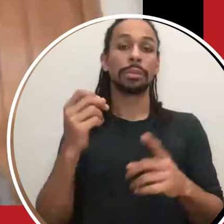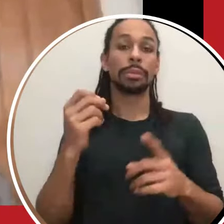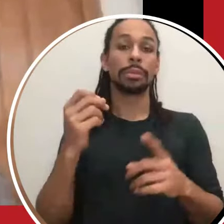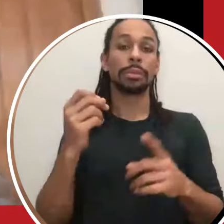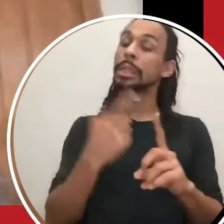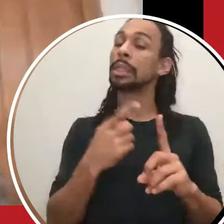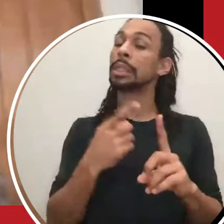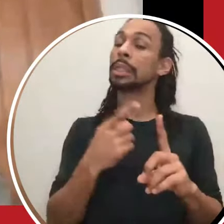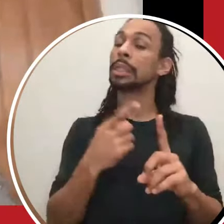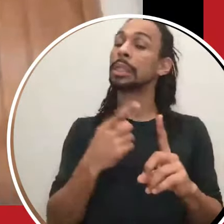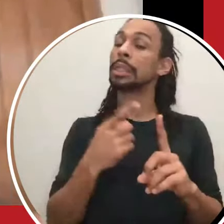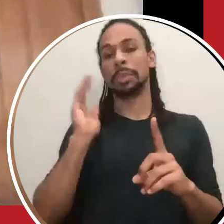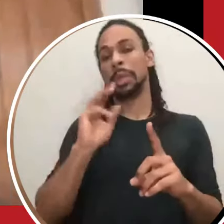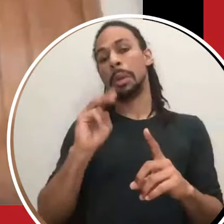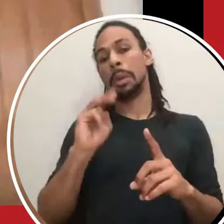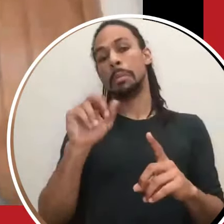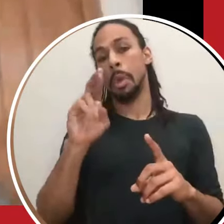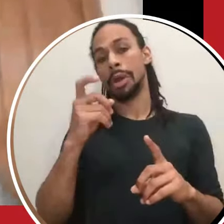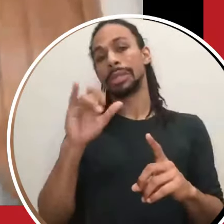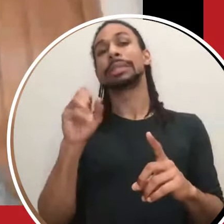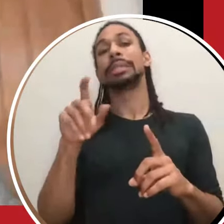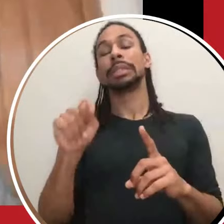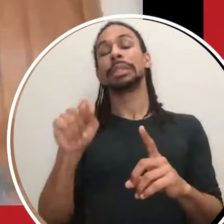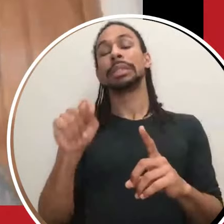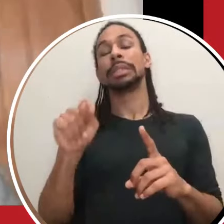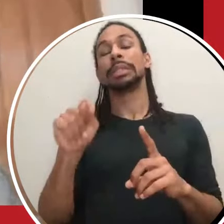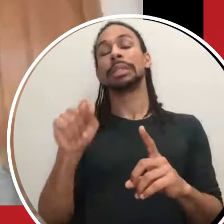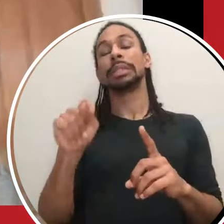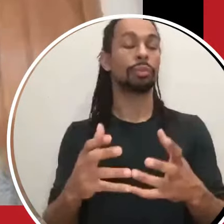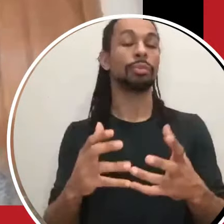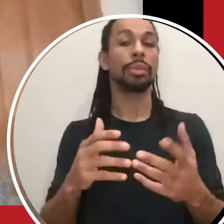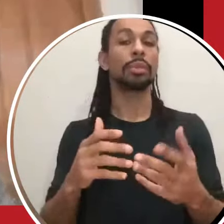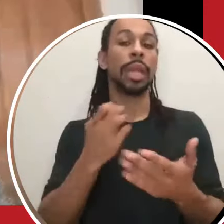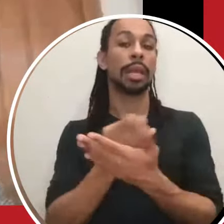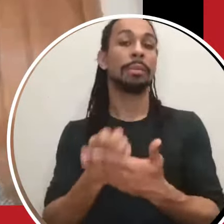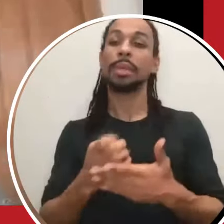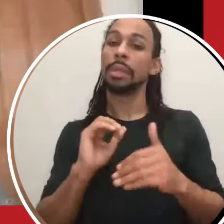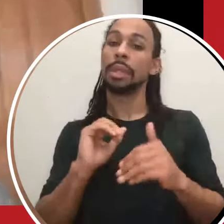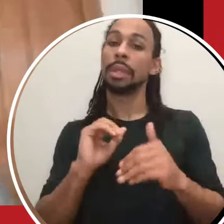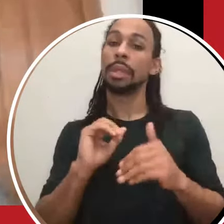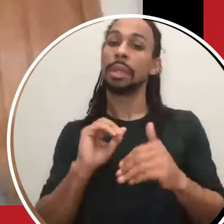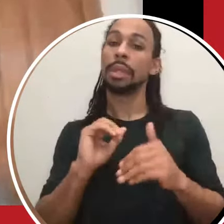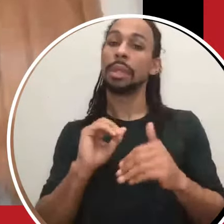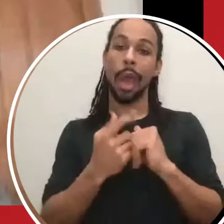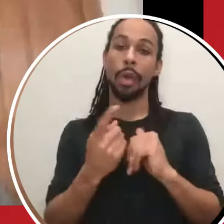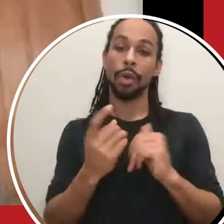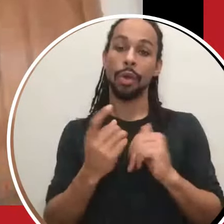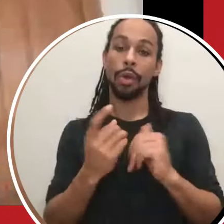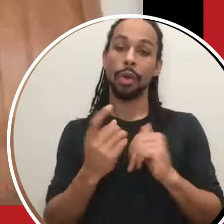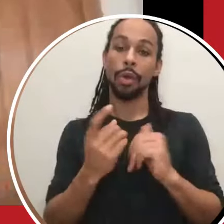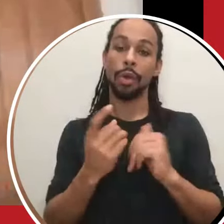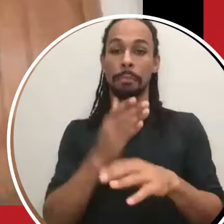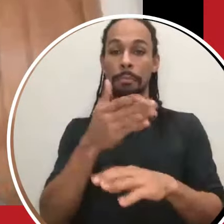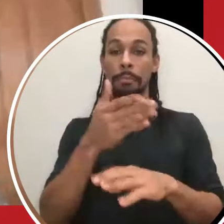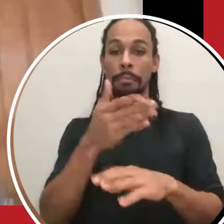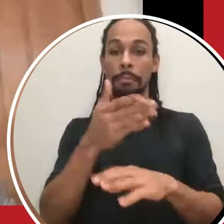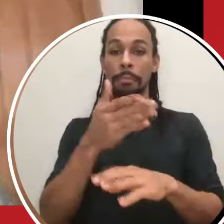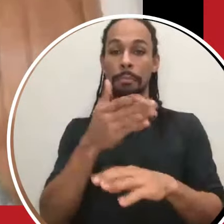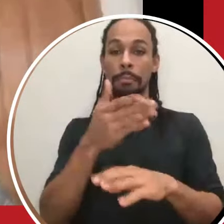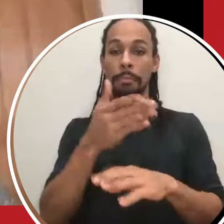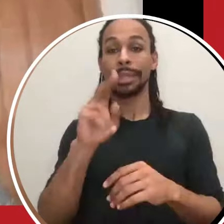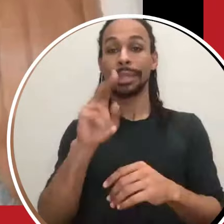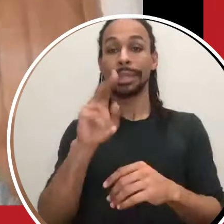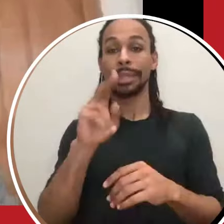groups around economics, around how you build a post-neoliberal economy. And that was hugely important for